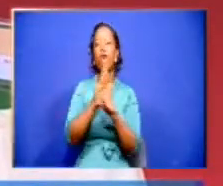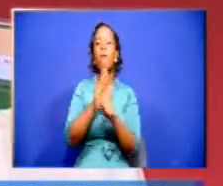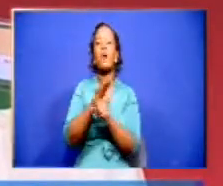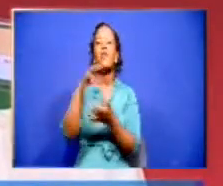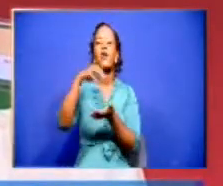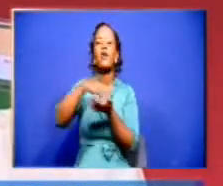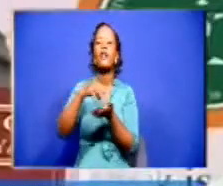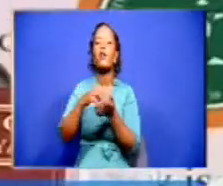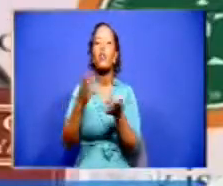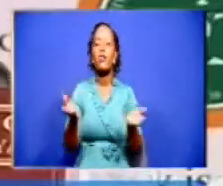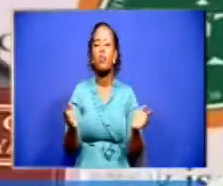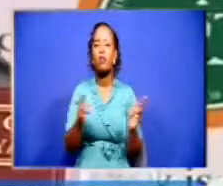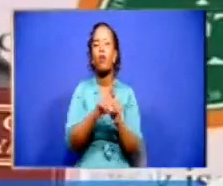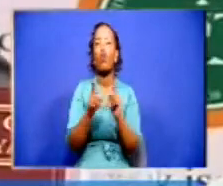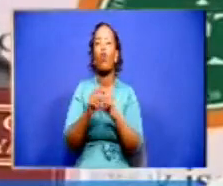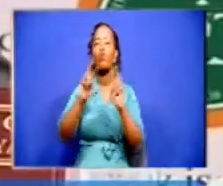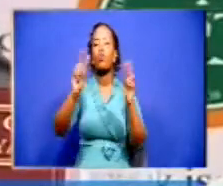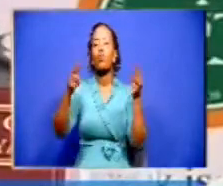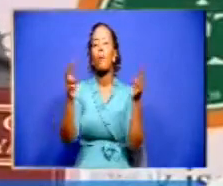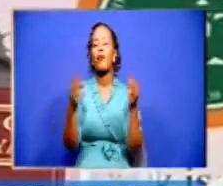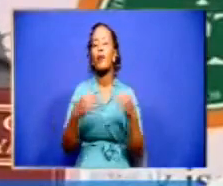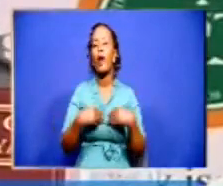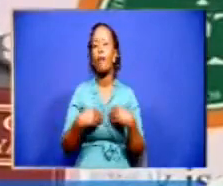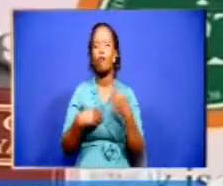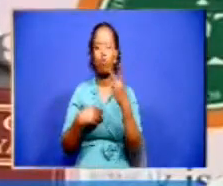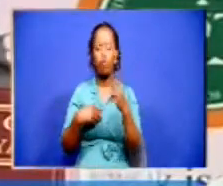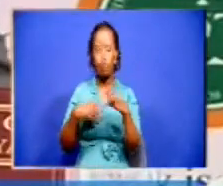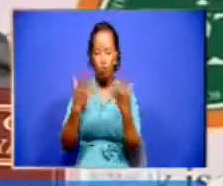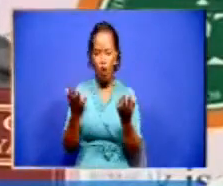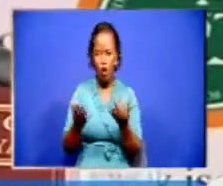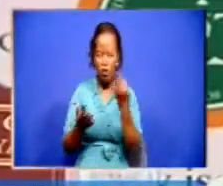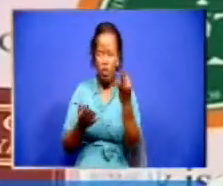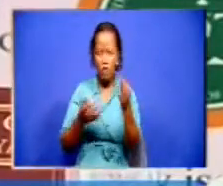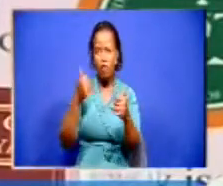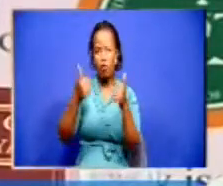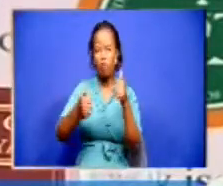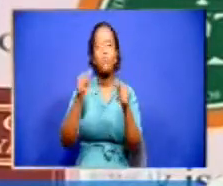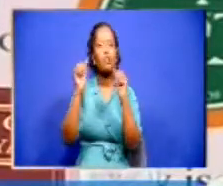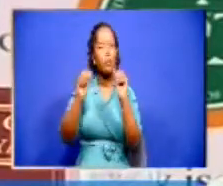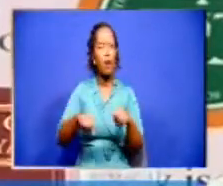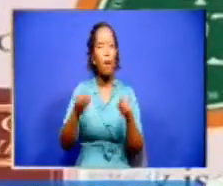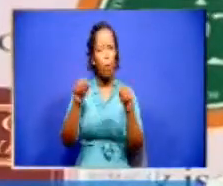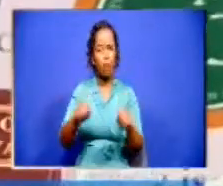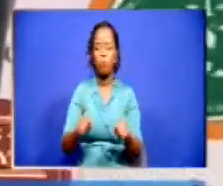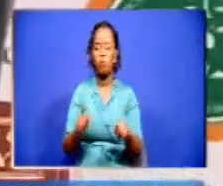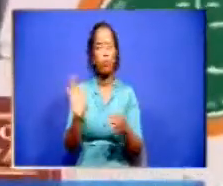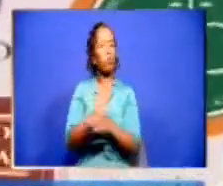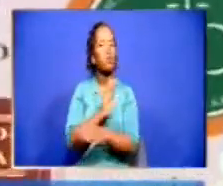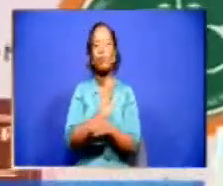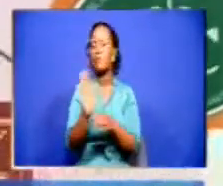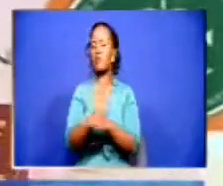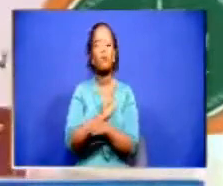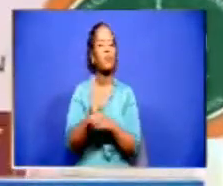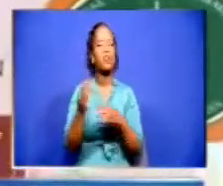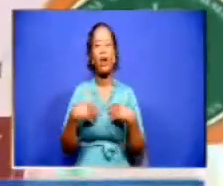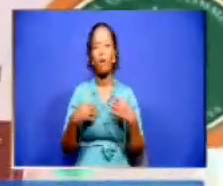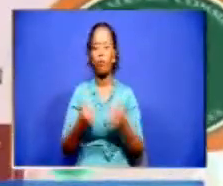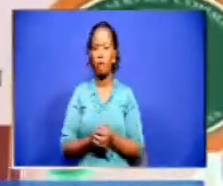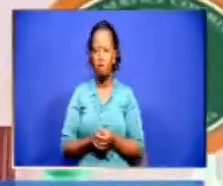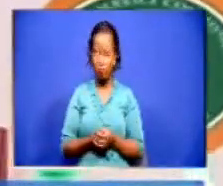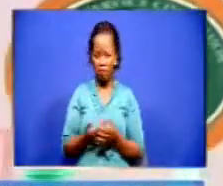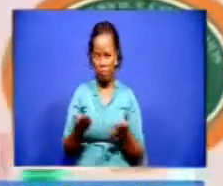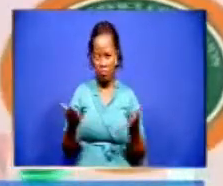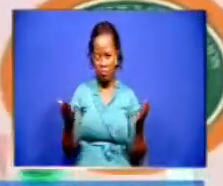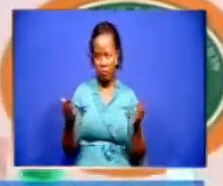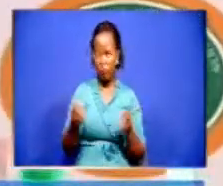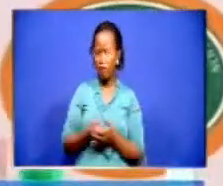matters within a month, two or three, when that is practical and possible. The Supreme Court is busy to answer your question. Do you know, my lord,